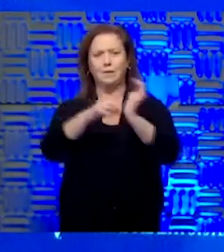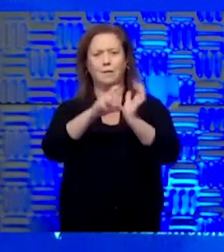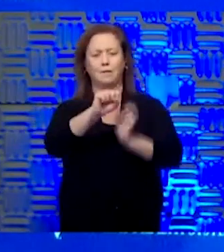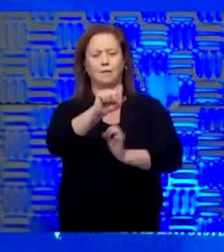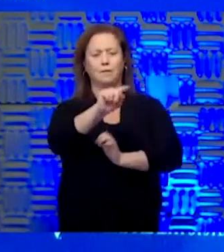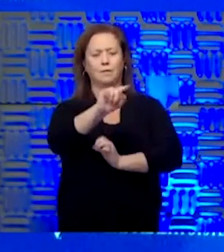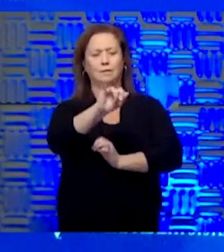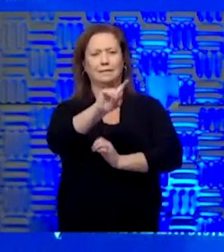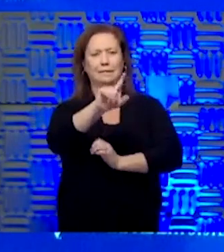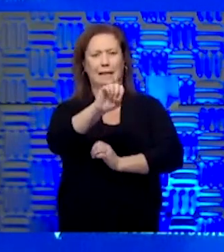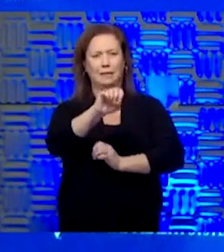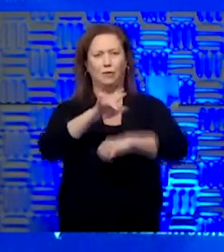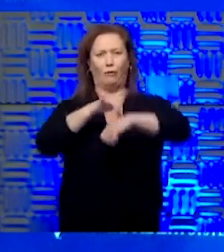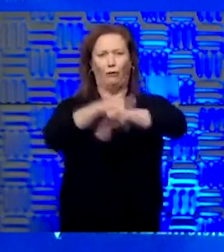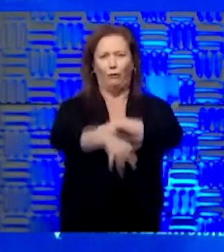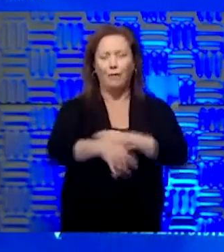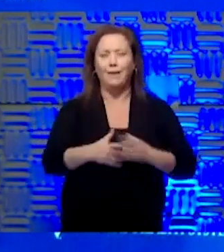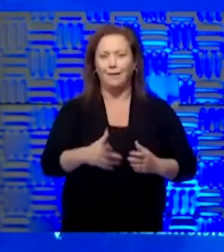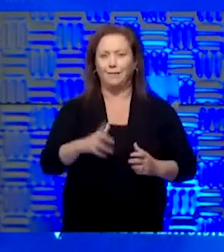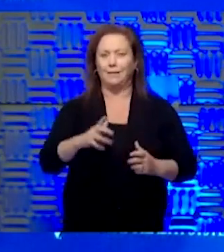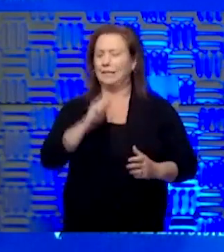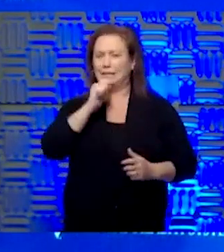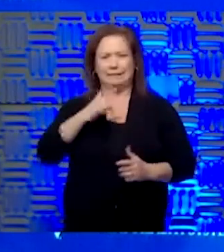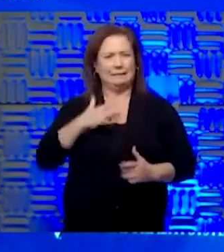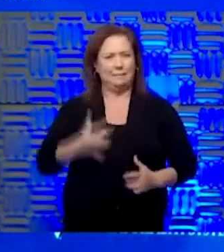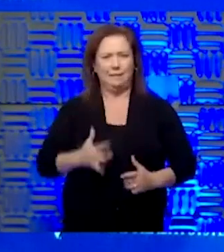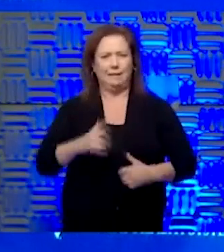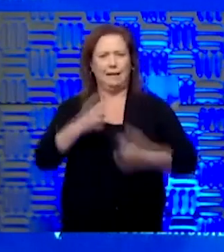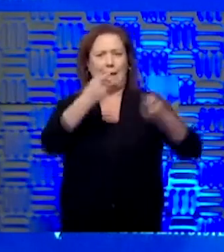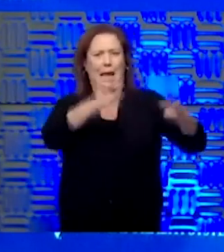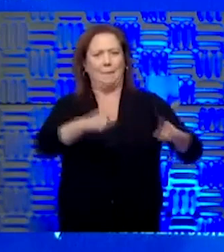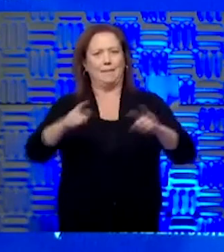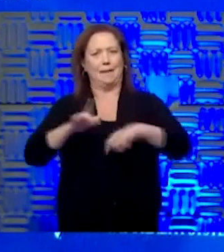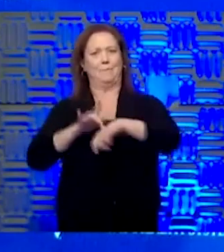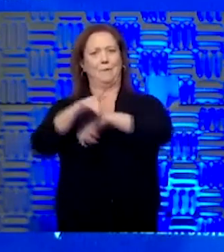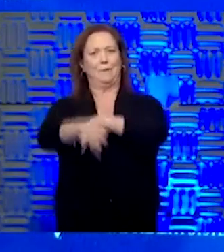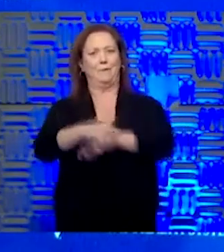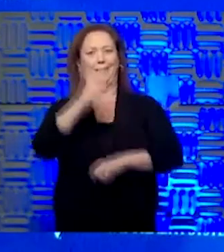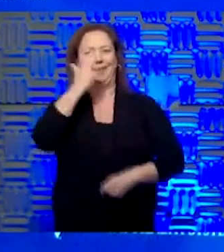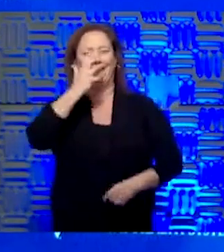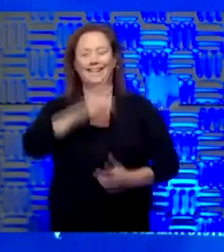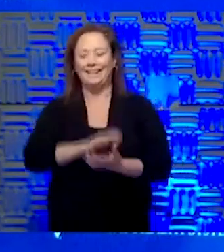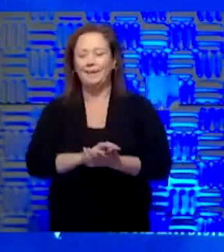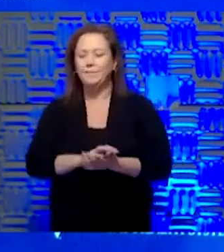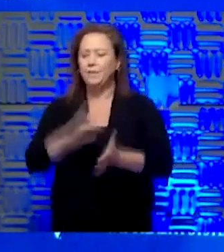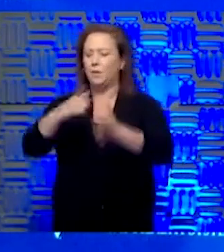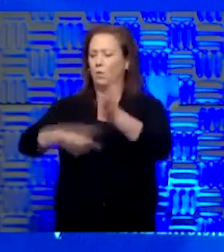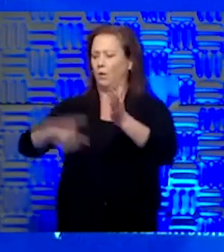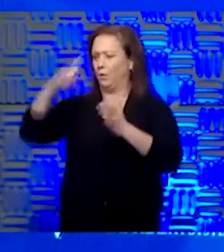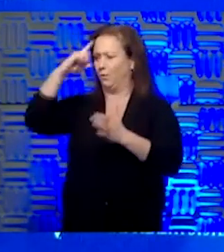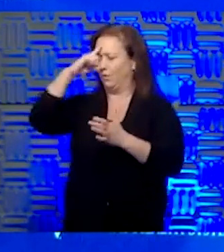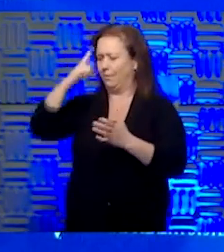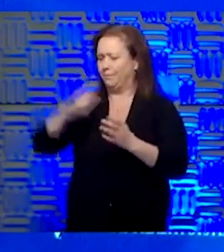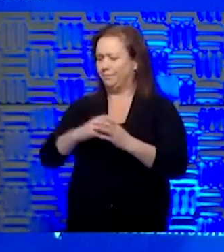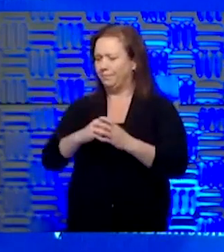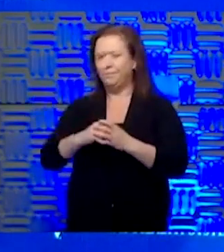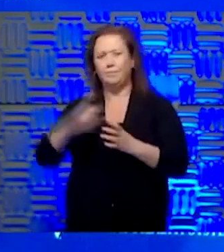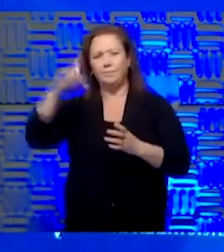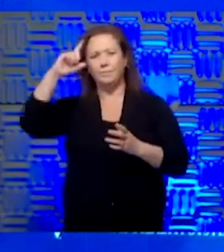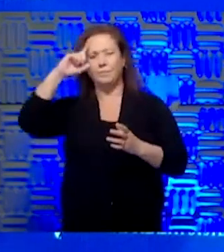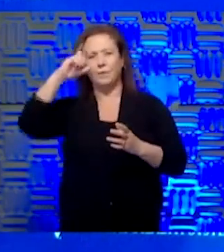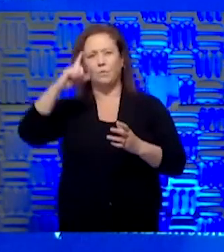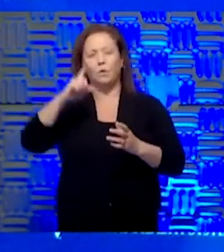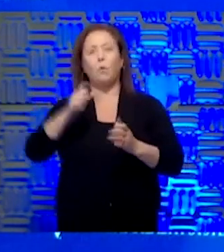actually early. Are you ready for us to go? So that doesn't usually happen. But what do you think? Because I think even without